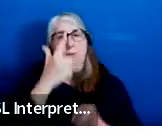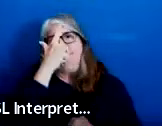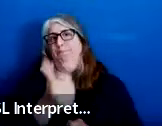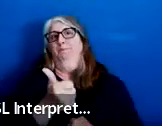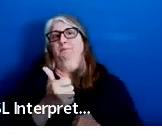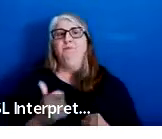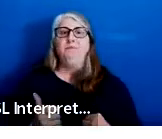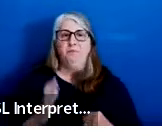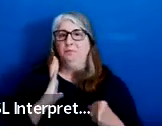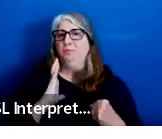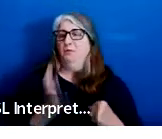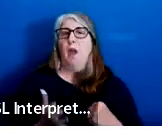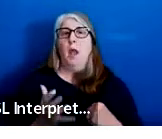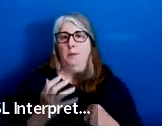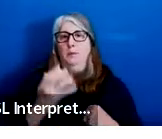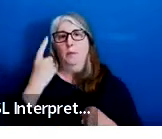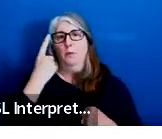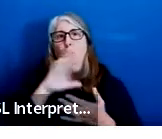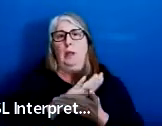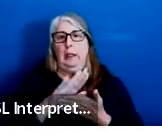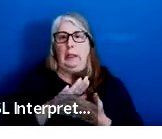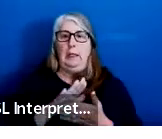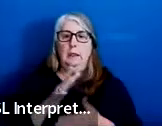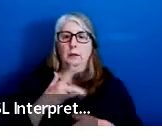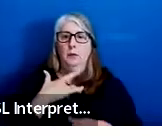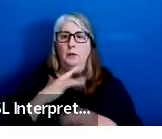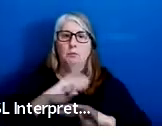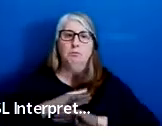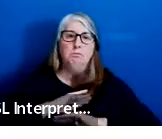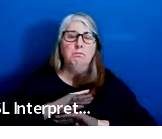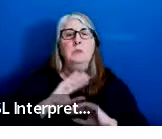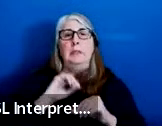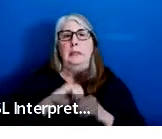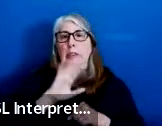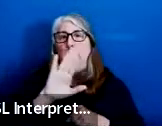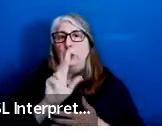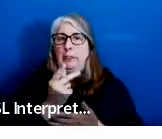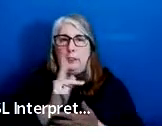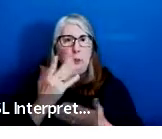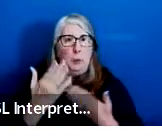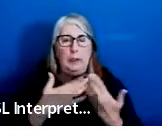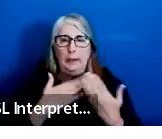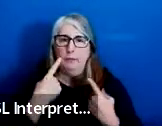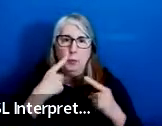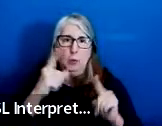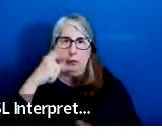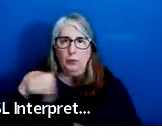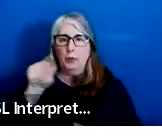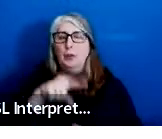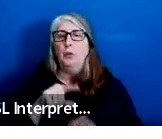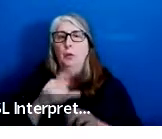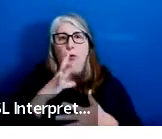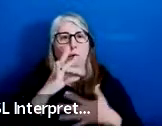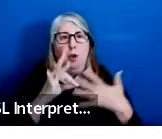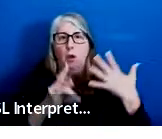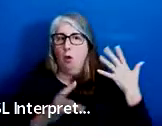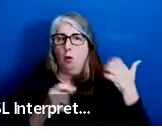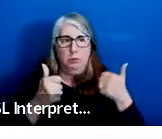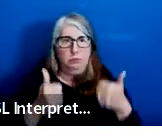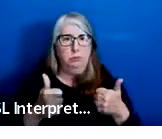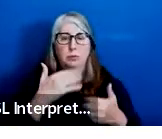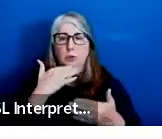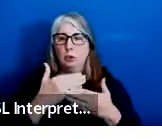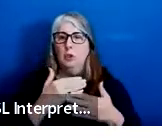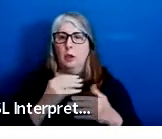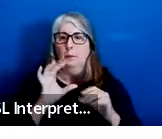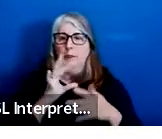and feel comfortable with having it, in your kitchen. Whatever works for you, those options are all on the table.